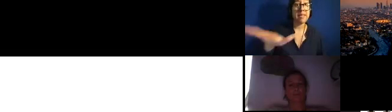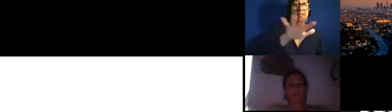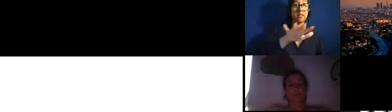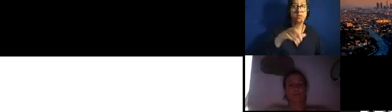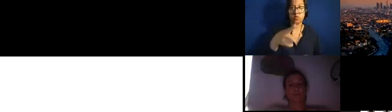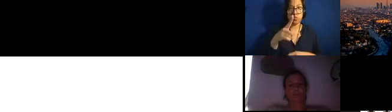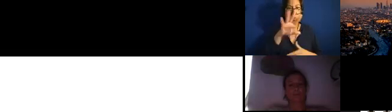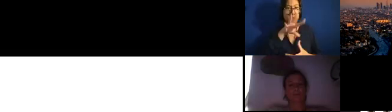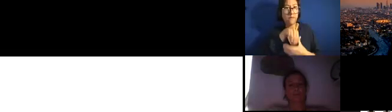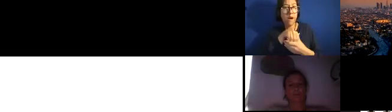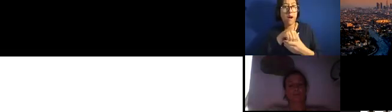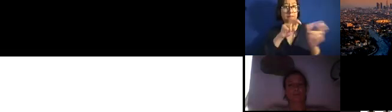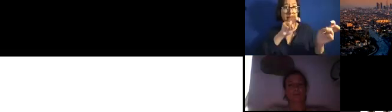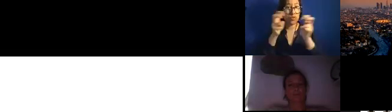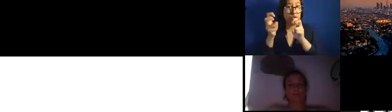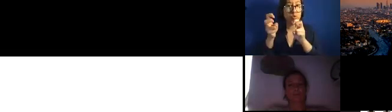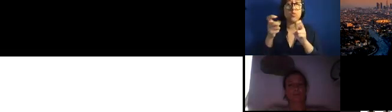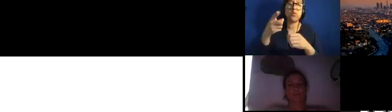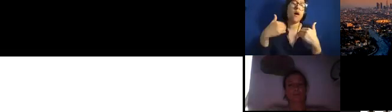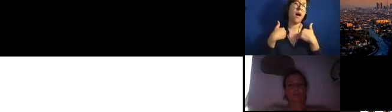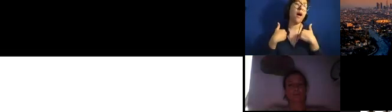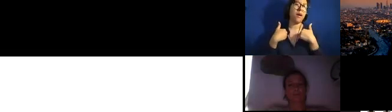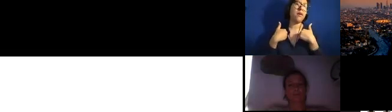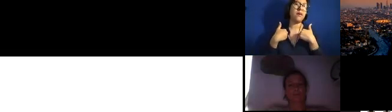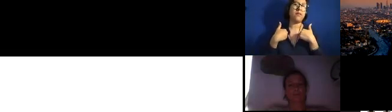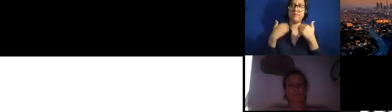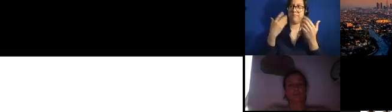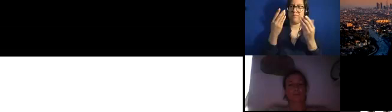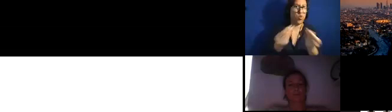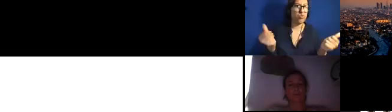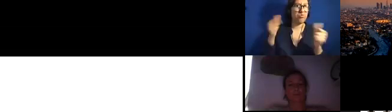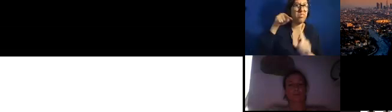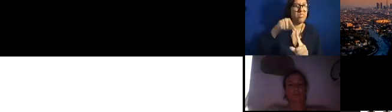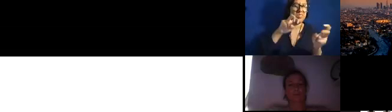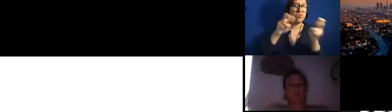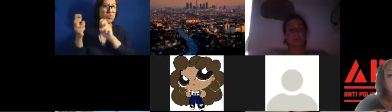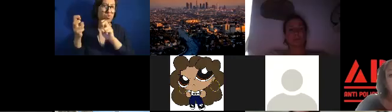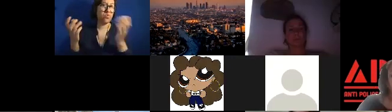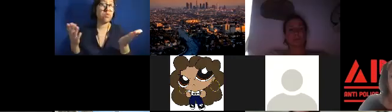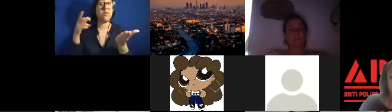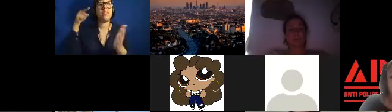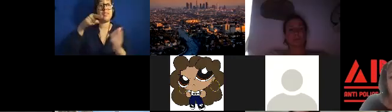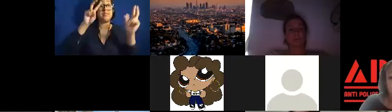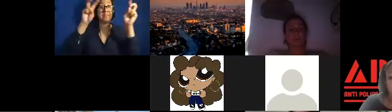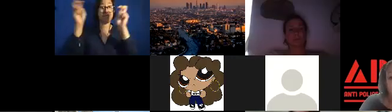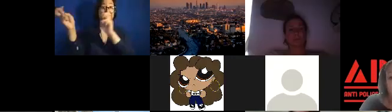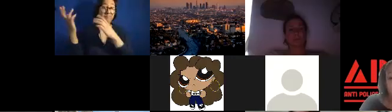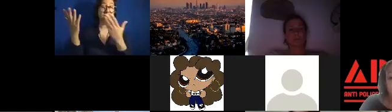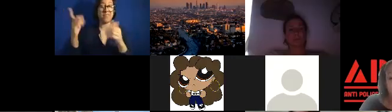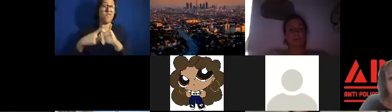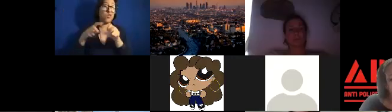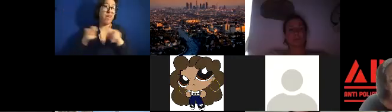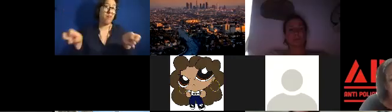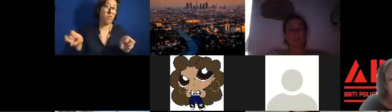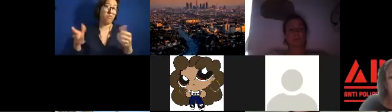issue are the ones that have the solutions to the problem. So that's why I really appreciate the title of this first panel that we're gonna have